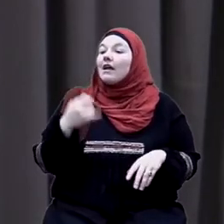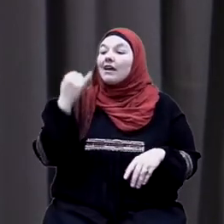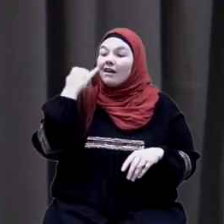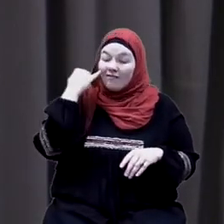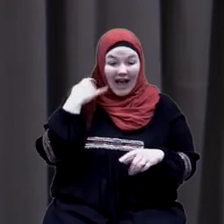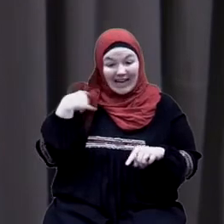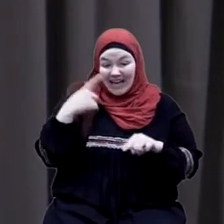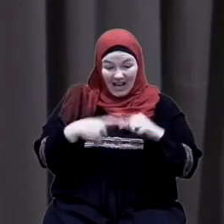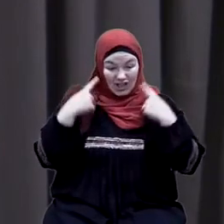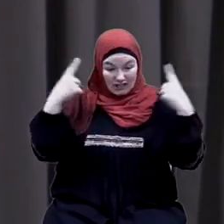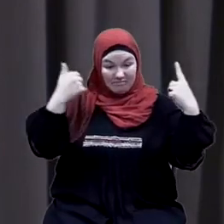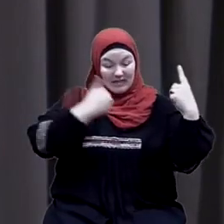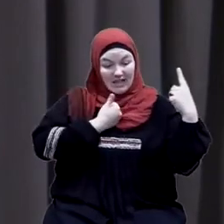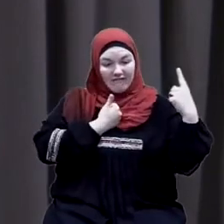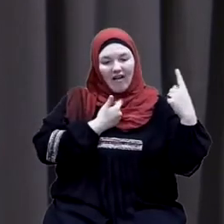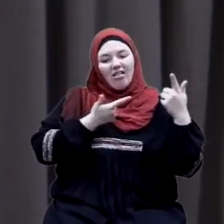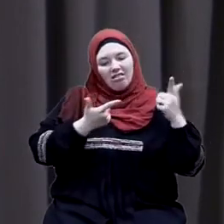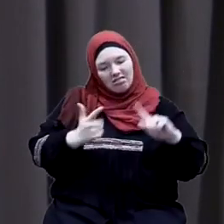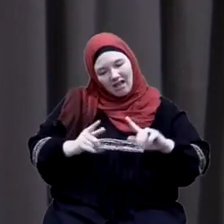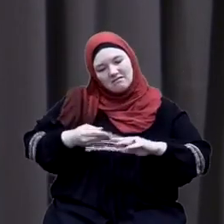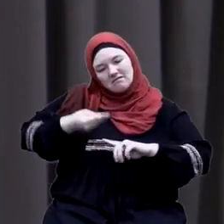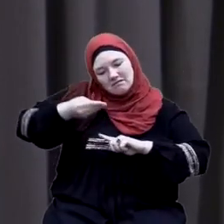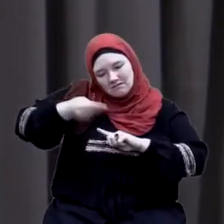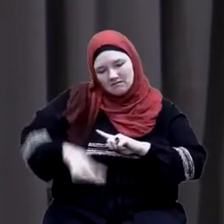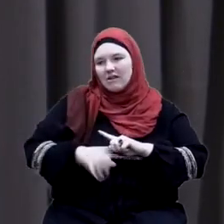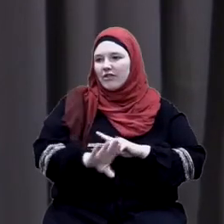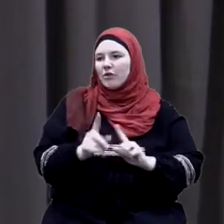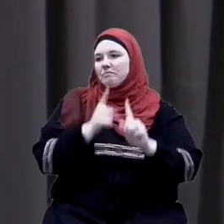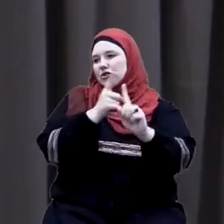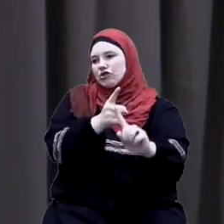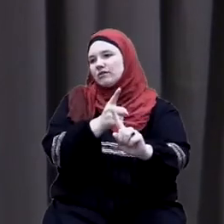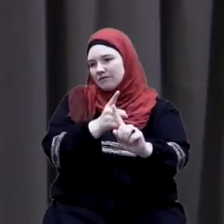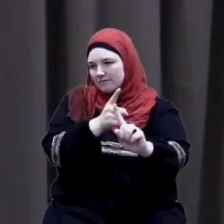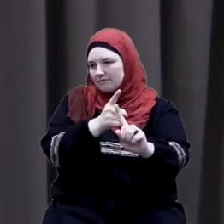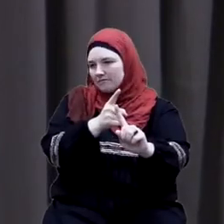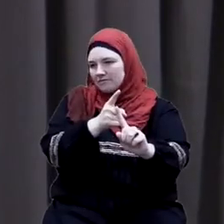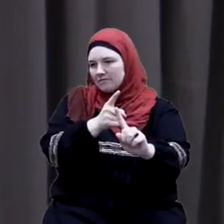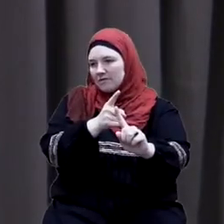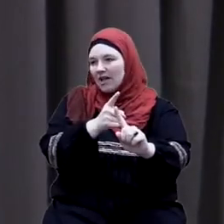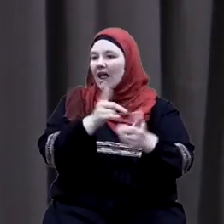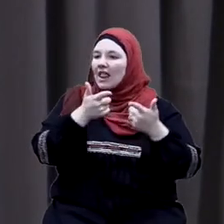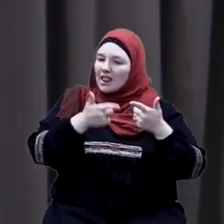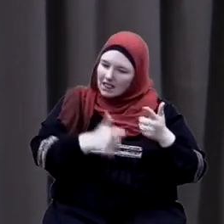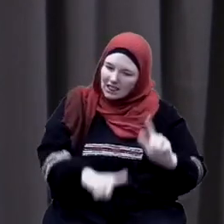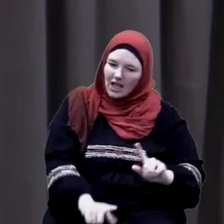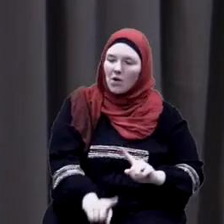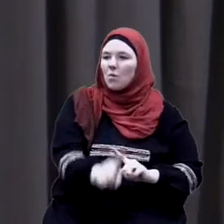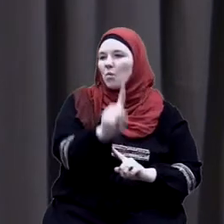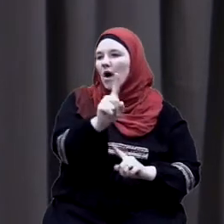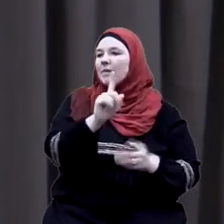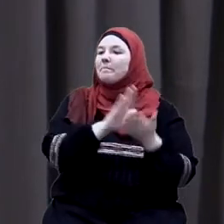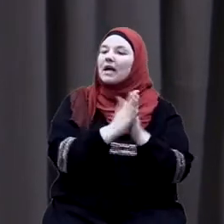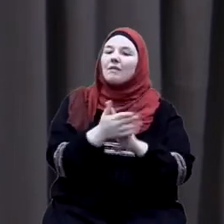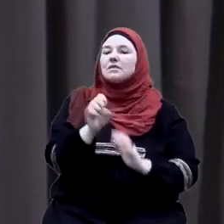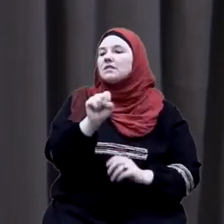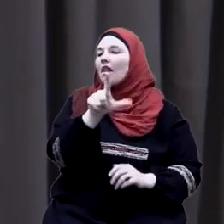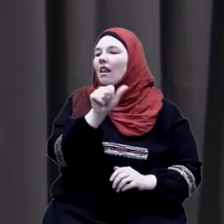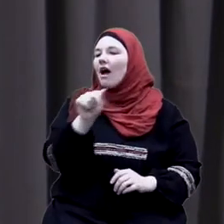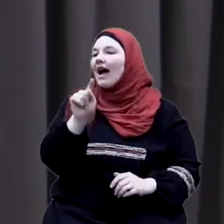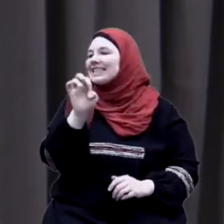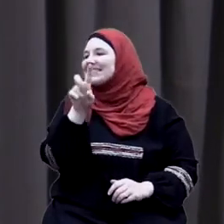least let the next generation inherit that mission. Let one of them become Salah al-Din. Let another one